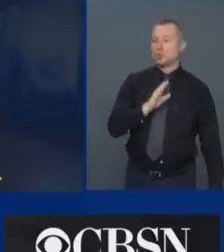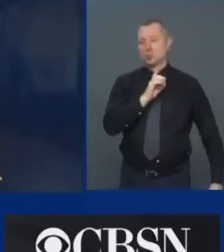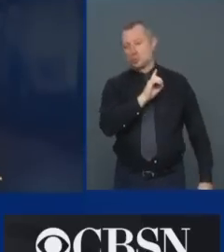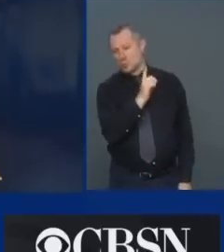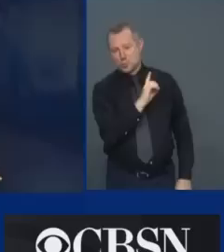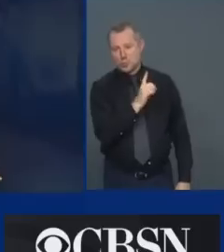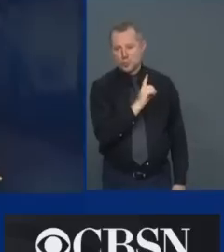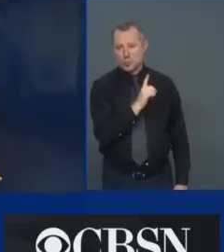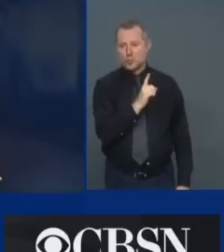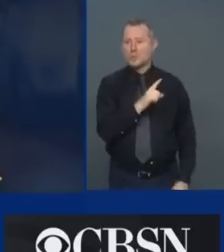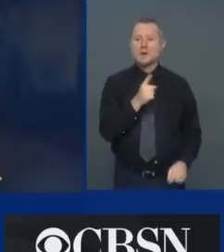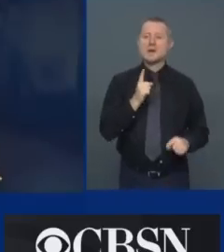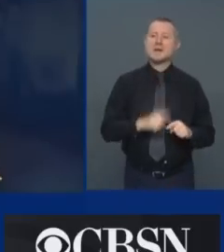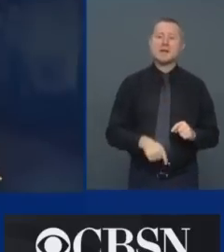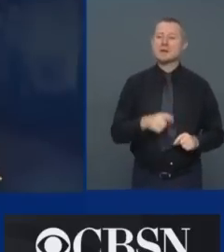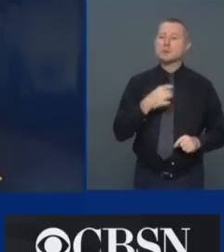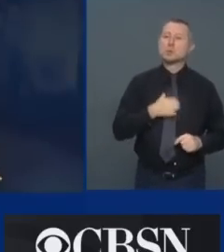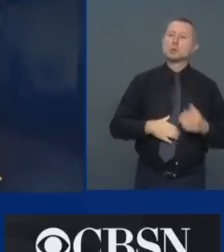wish these things away.